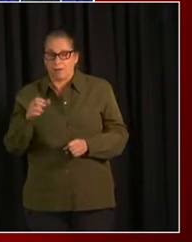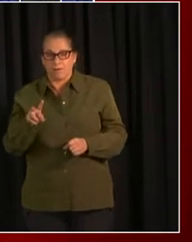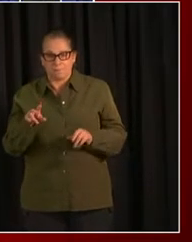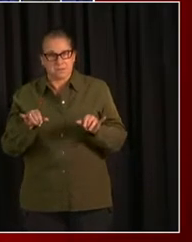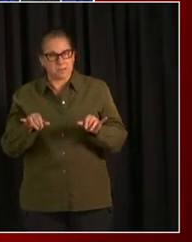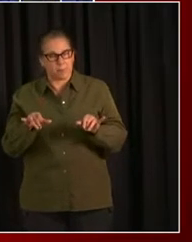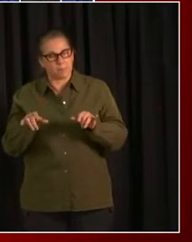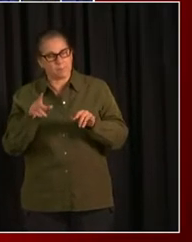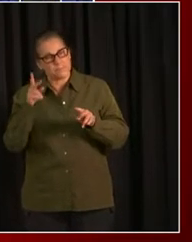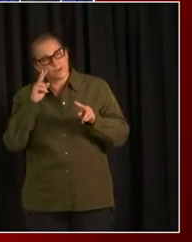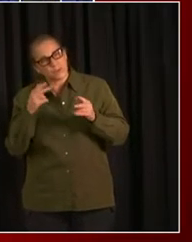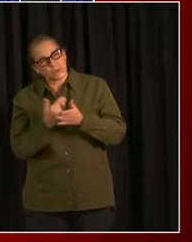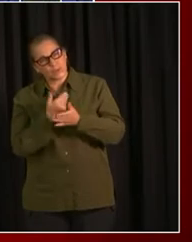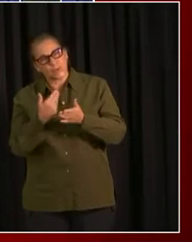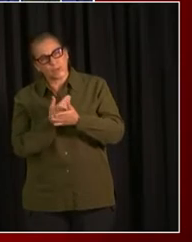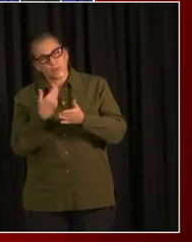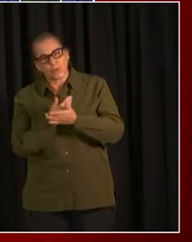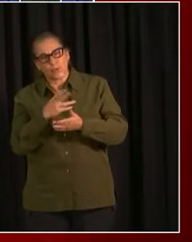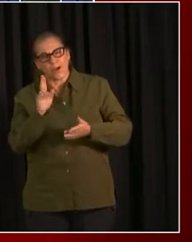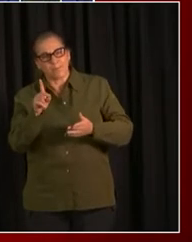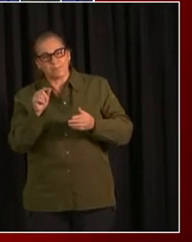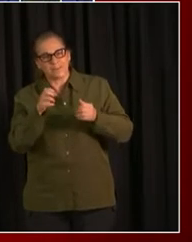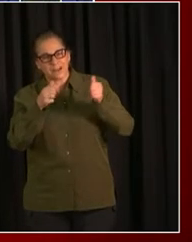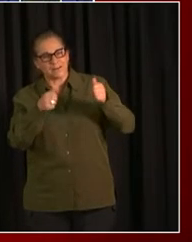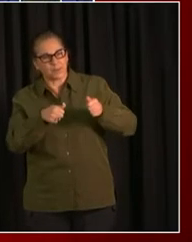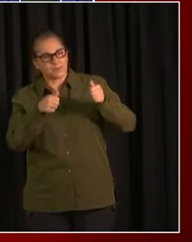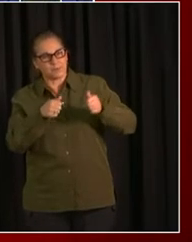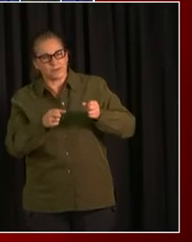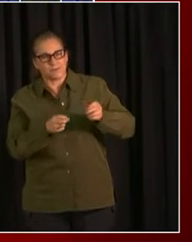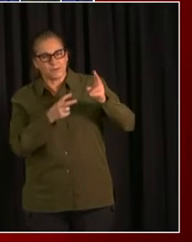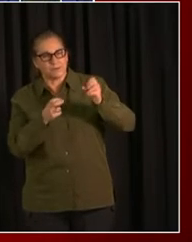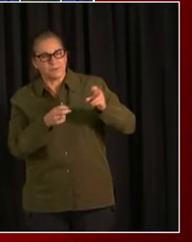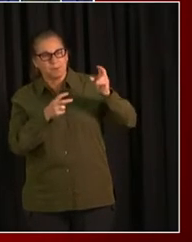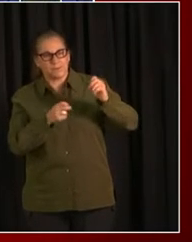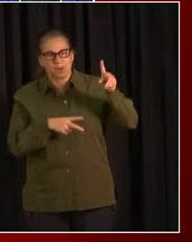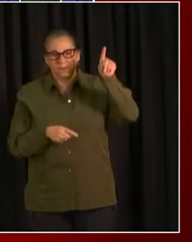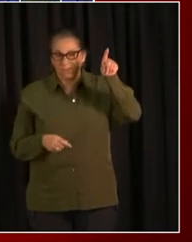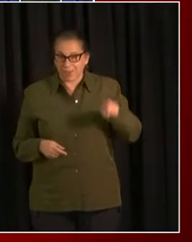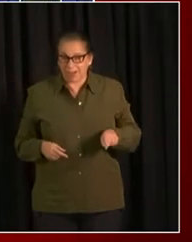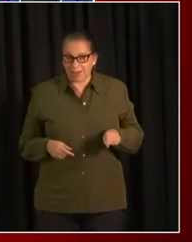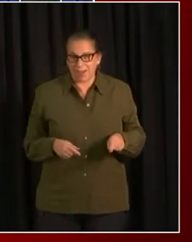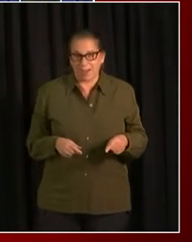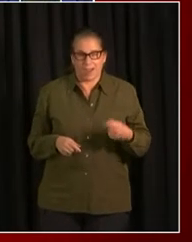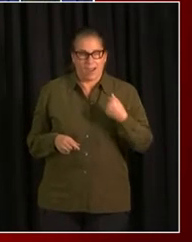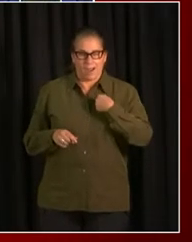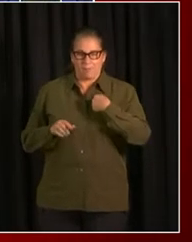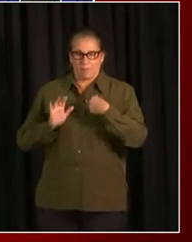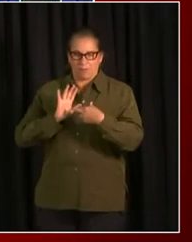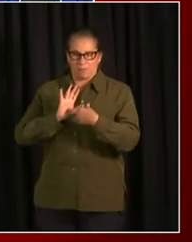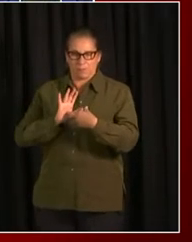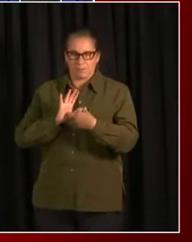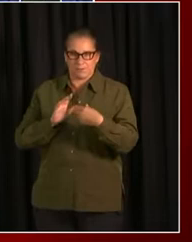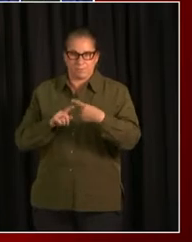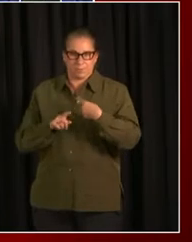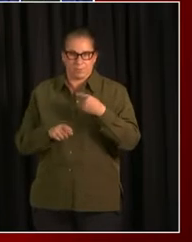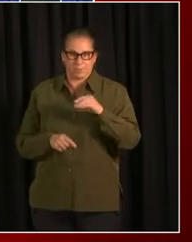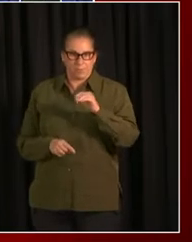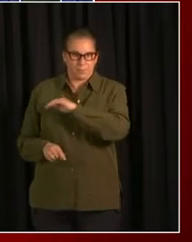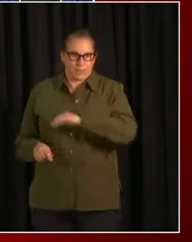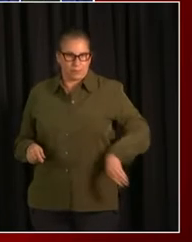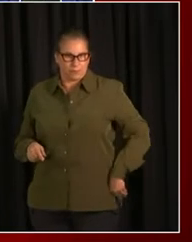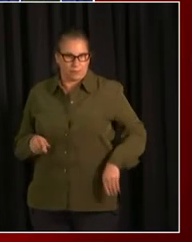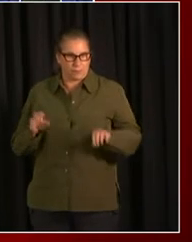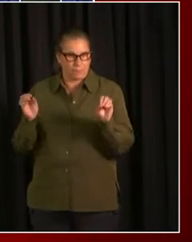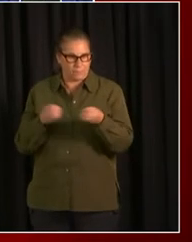coronavirus.dc.gov. Today, we will be joined by a few representatives from our agencies to answer your questions. First